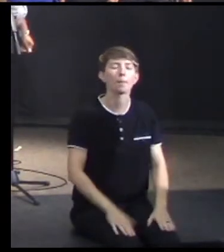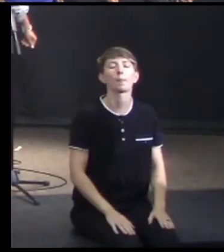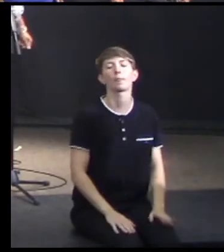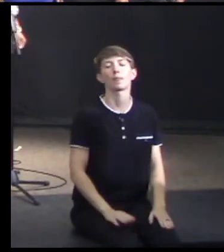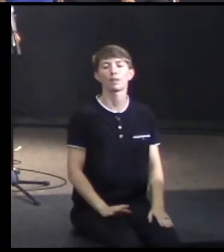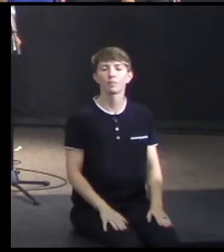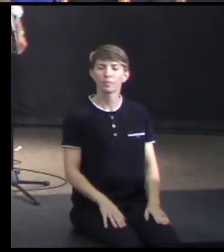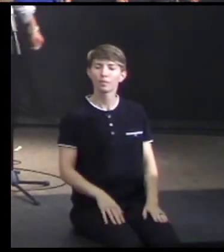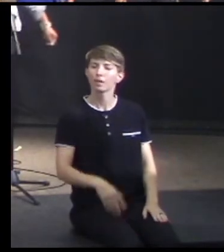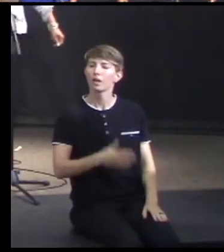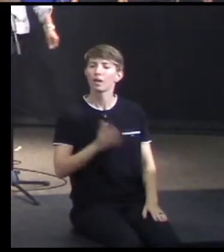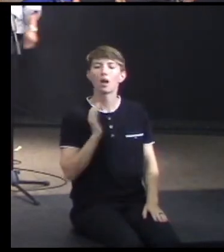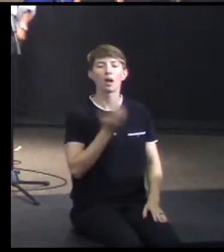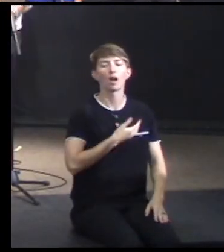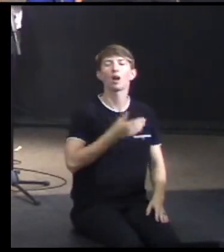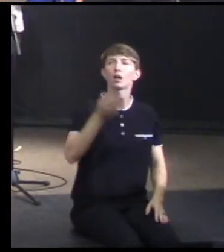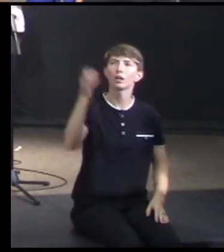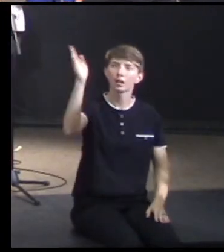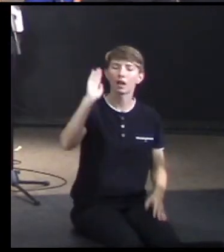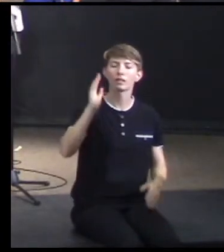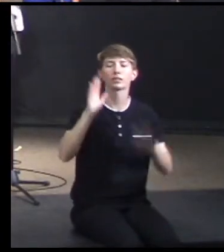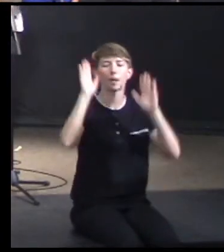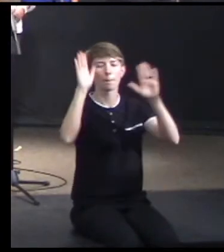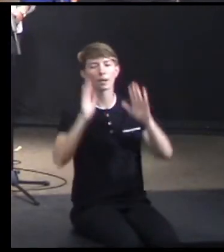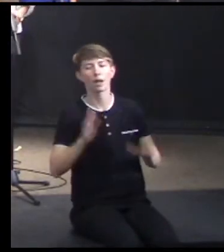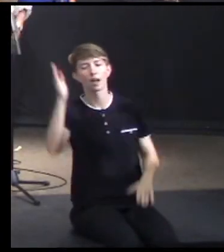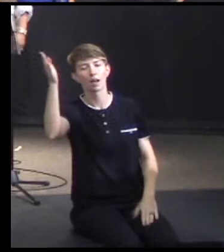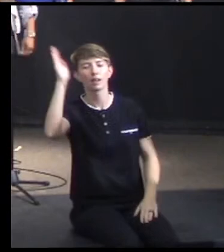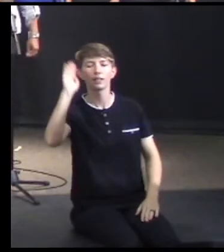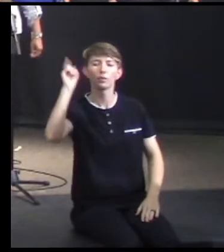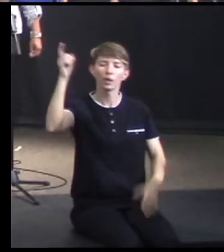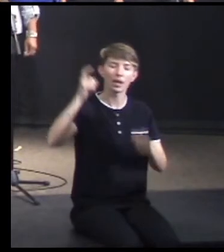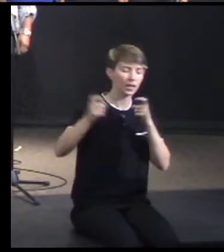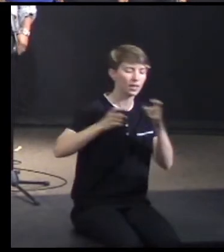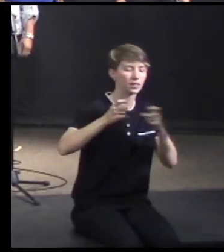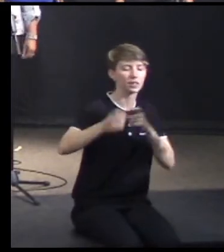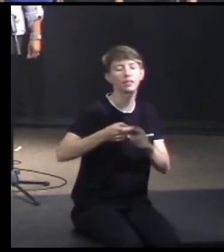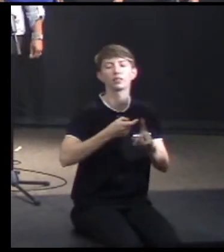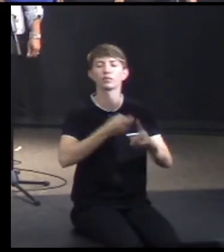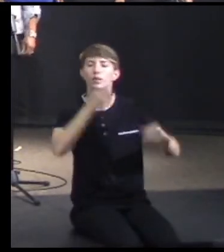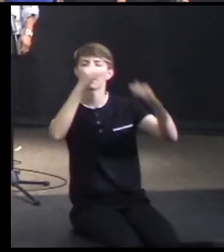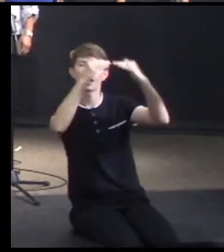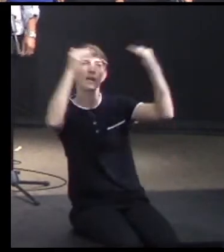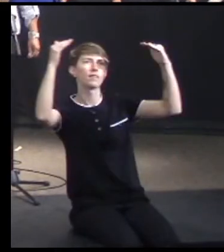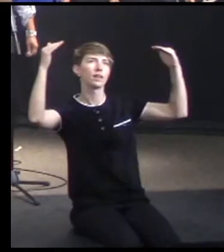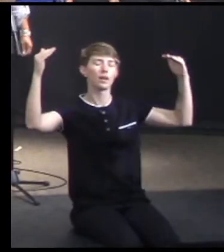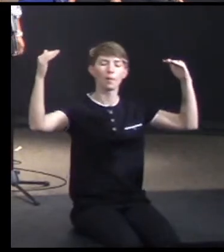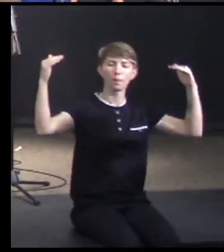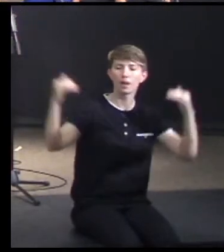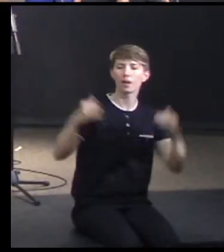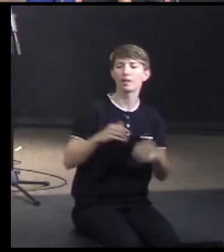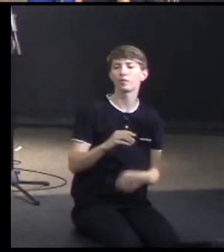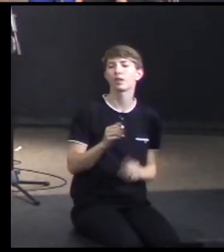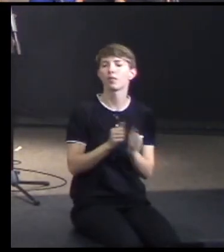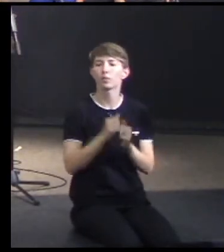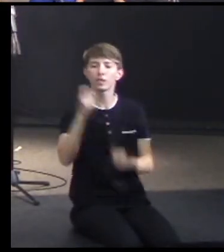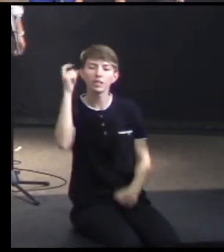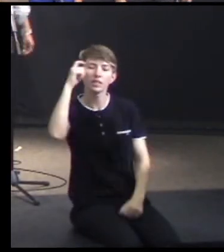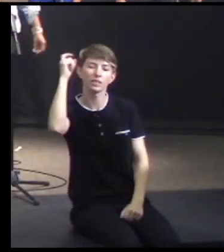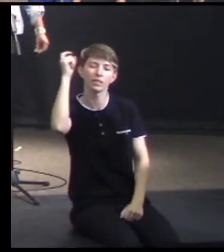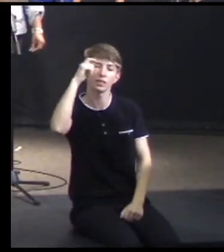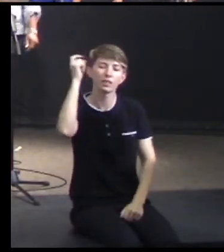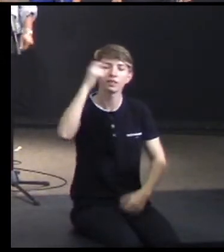up. Our God is an awesome God. He reigns from heaven above